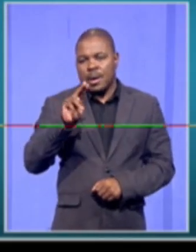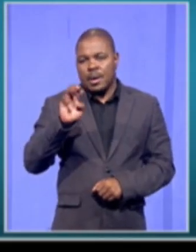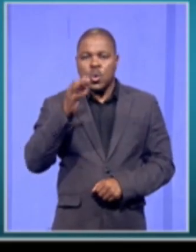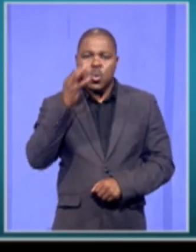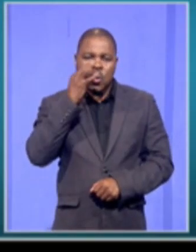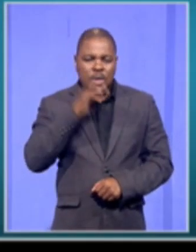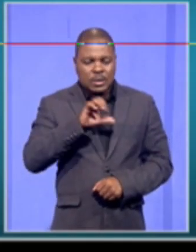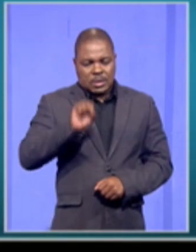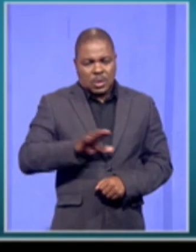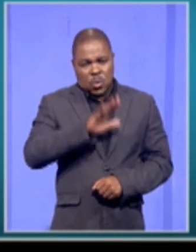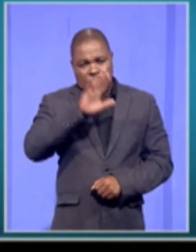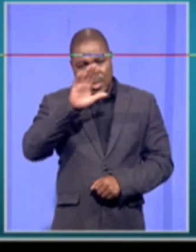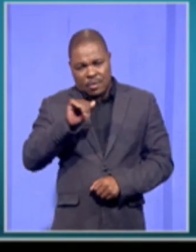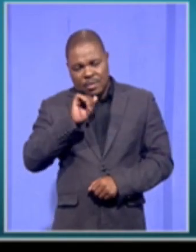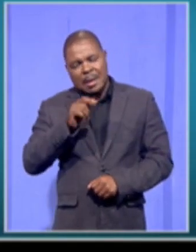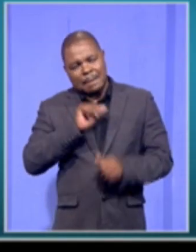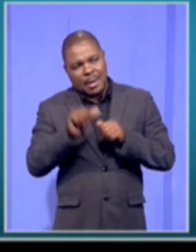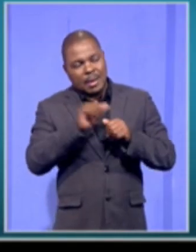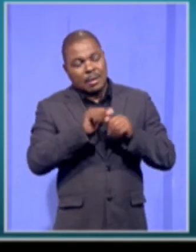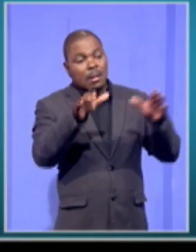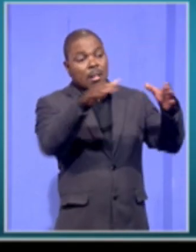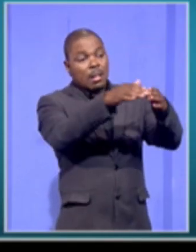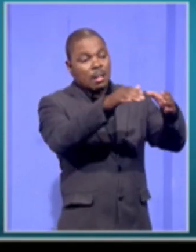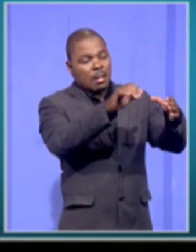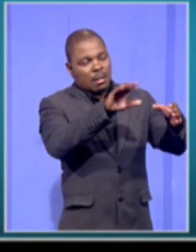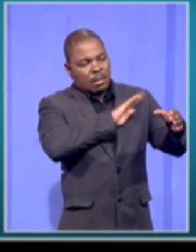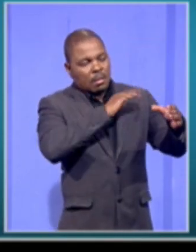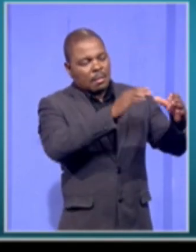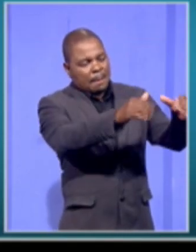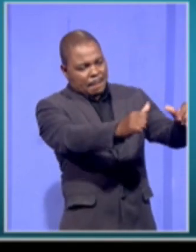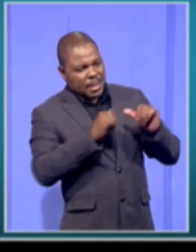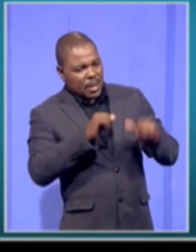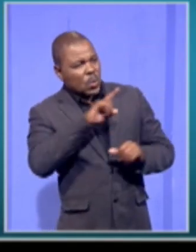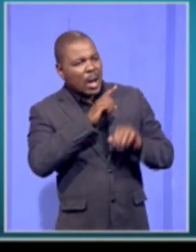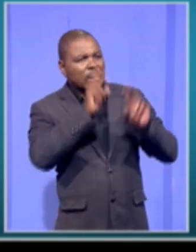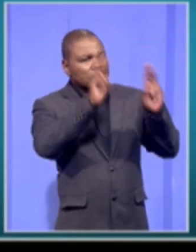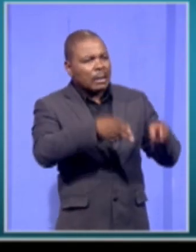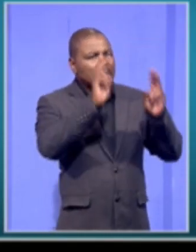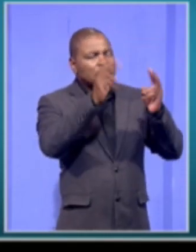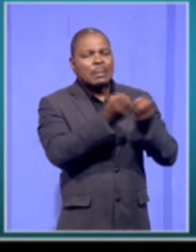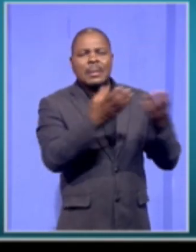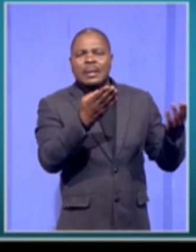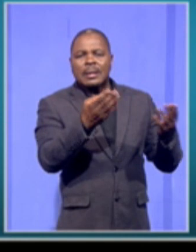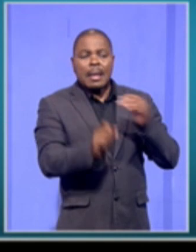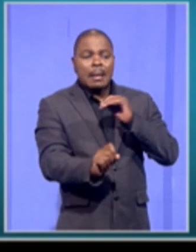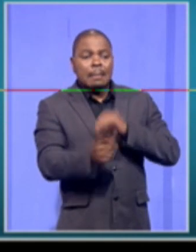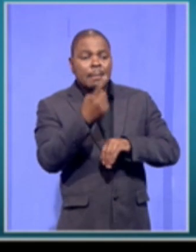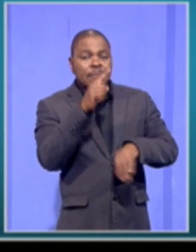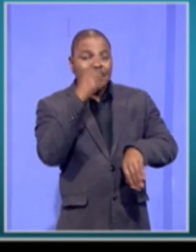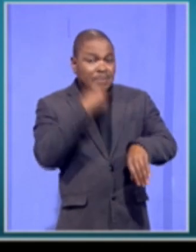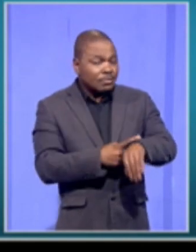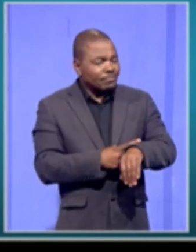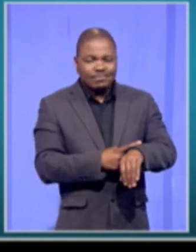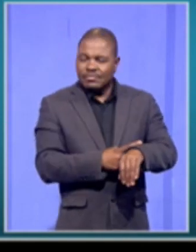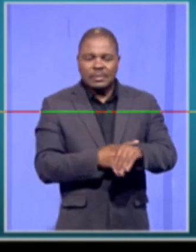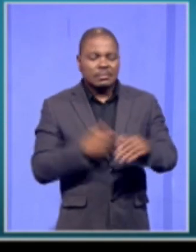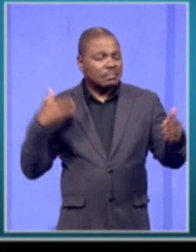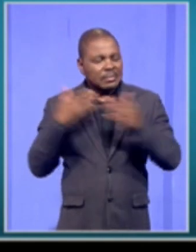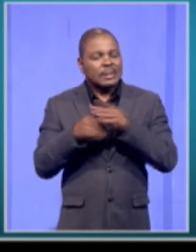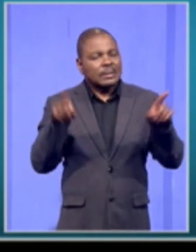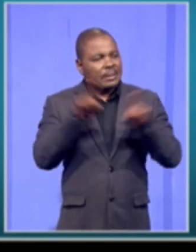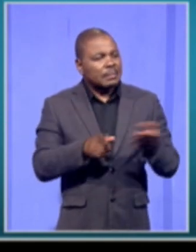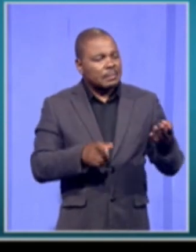leke go ntšha sešole sa naga ka DRC gobane ba fela ga se la mathomo tiragalo ye bjalo ka ye e direga. Re lebogile maikutlo a